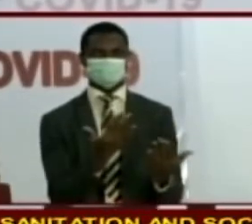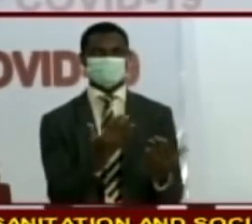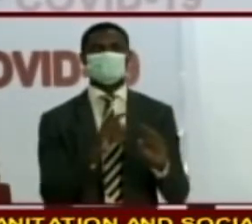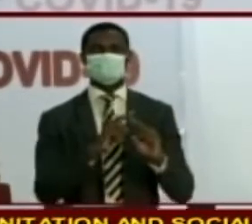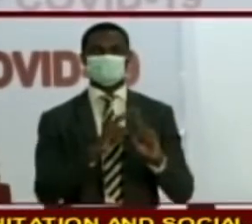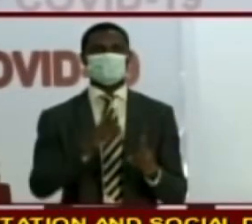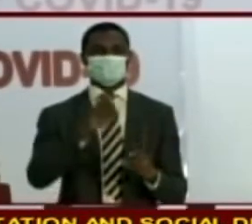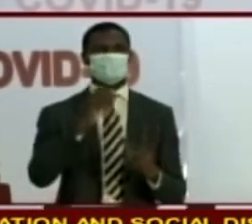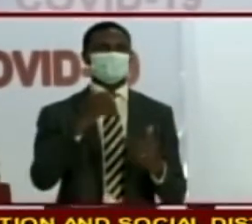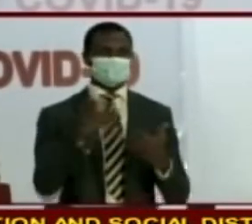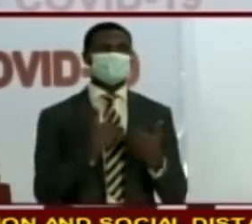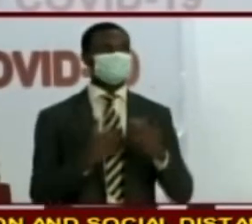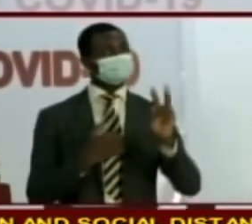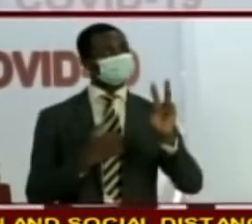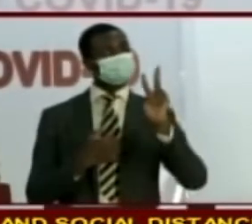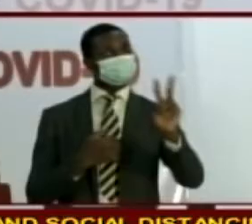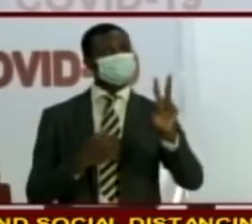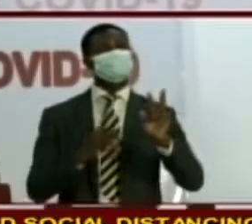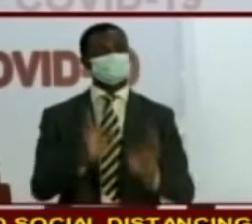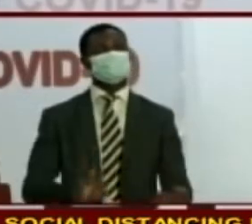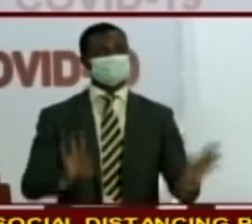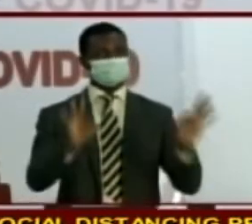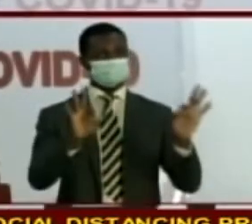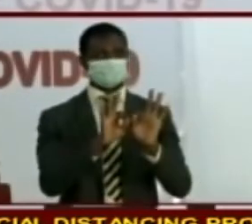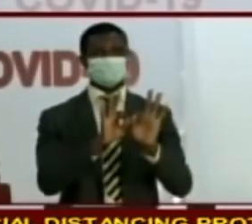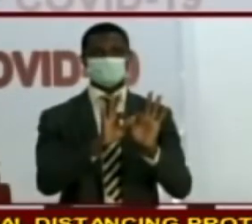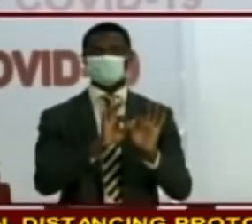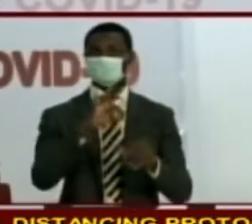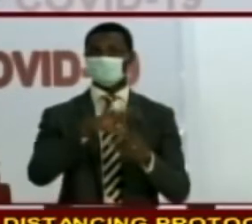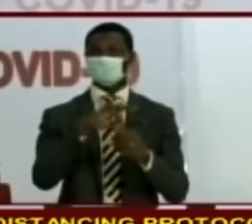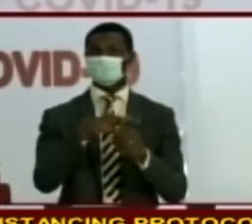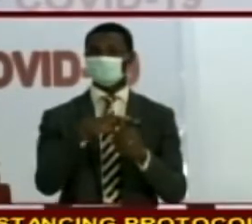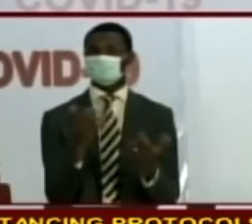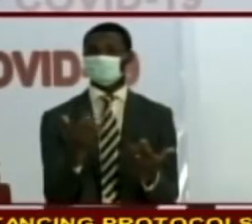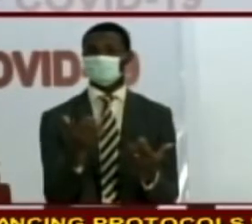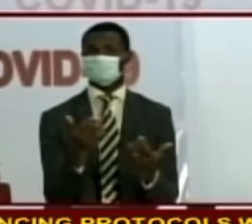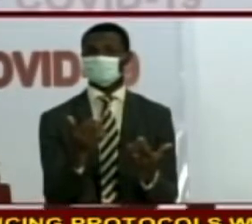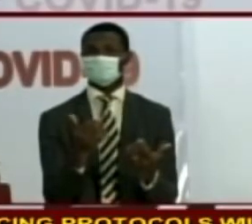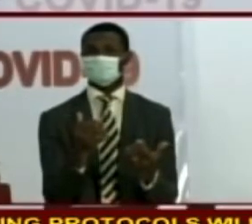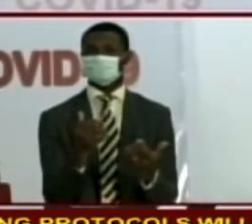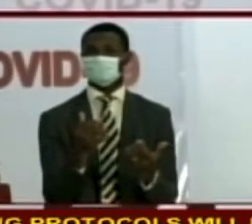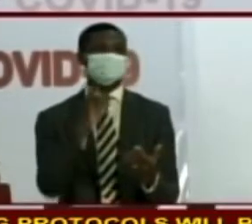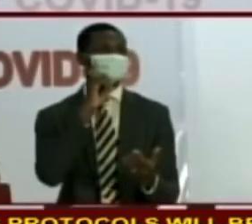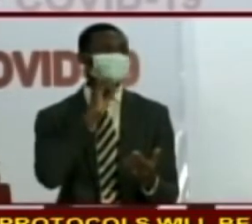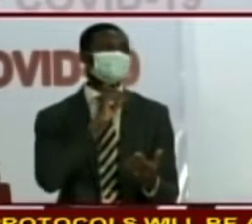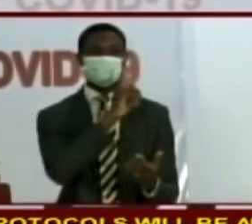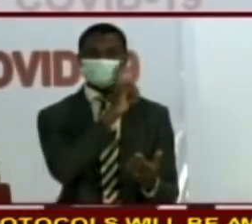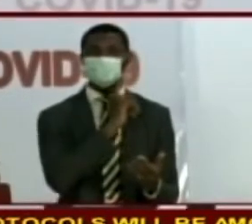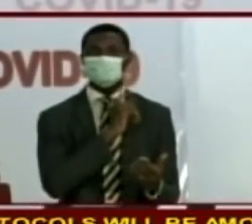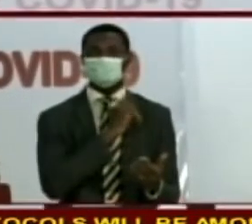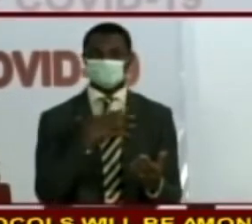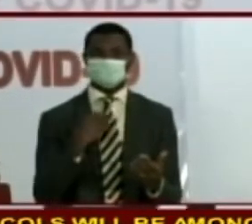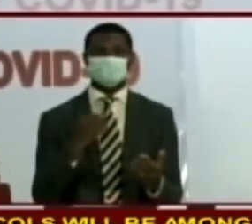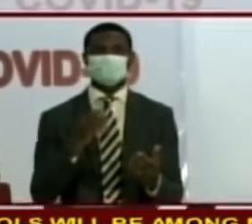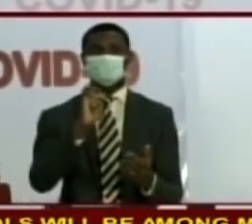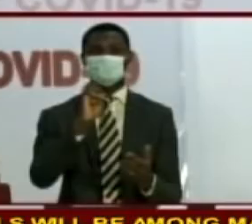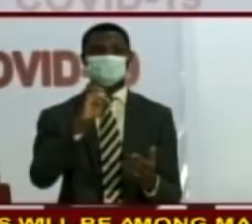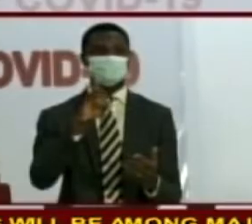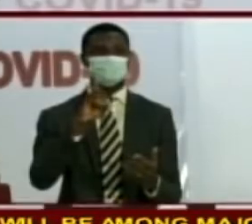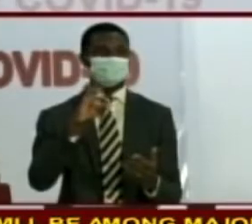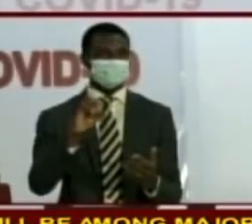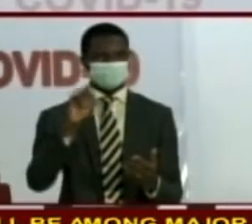that it will become constitutionally impossible for them to shift: the Ondo and the Edo